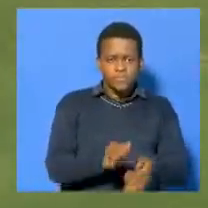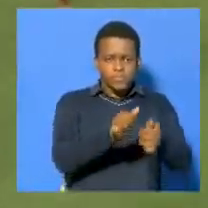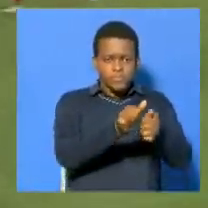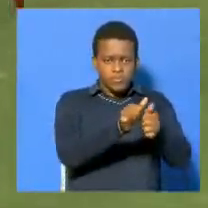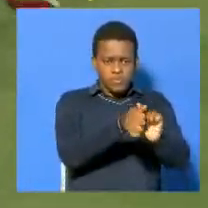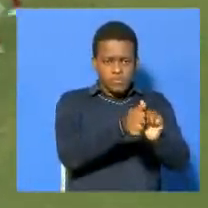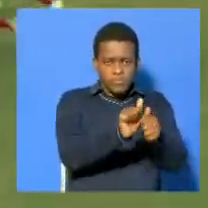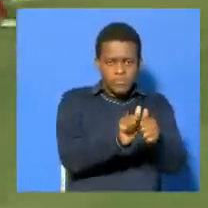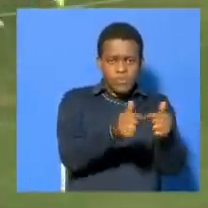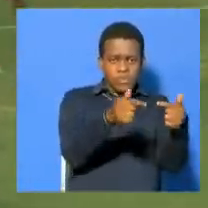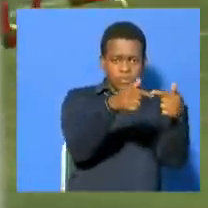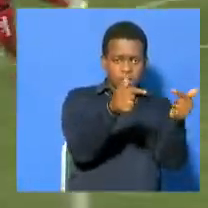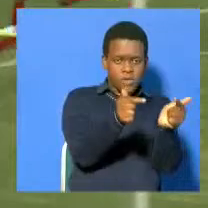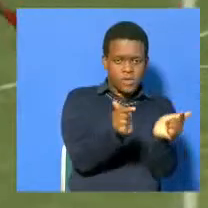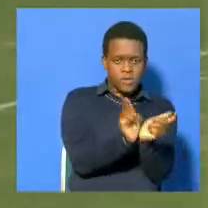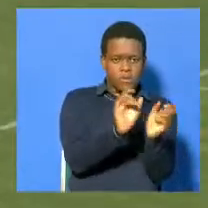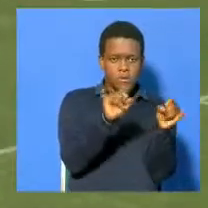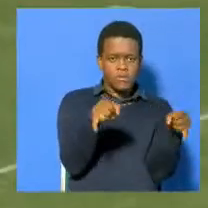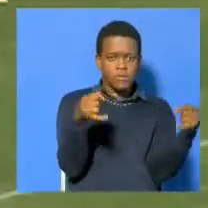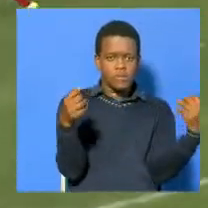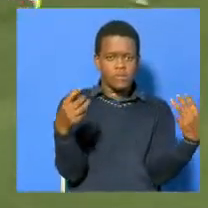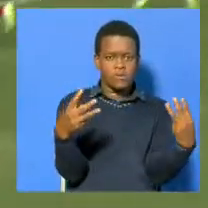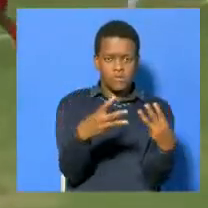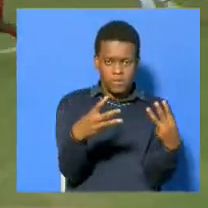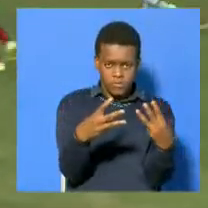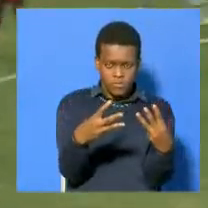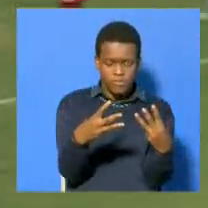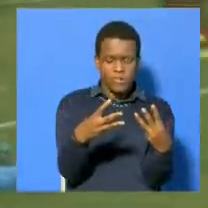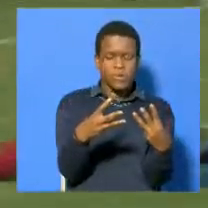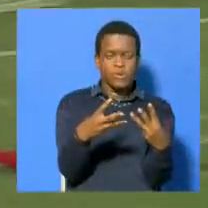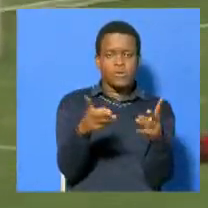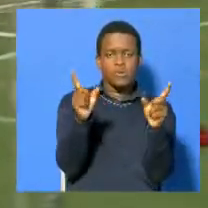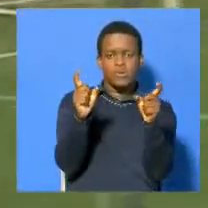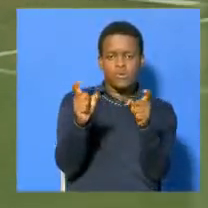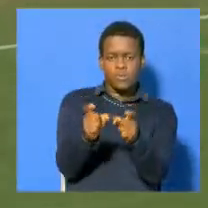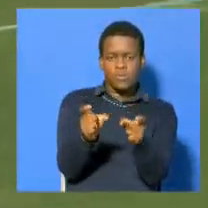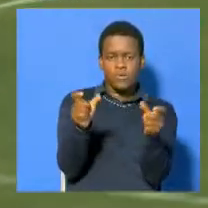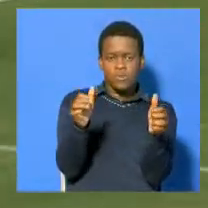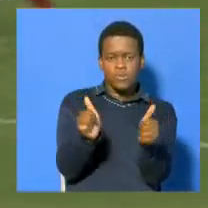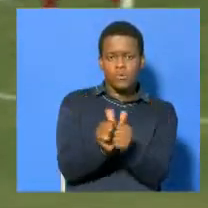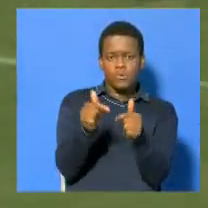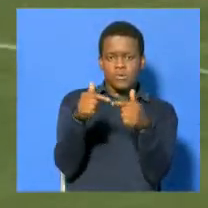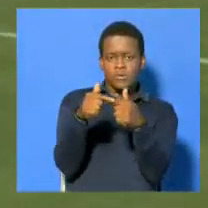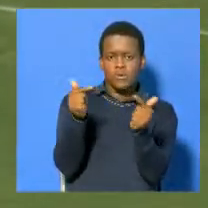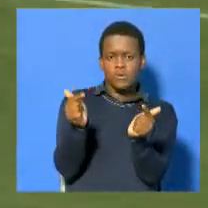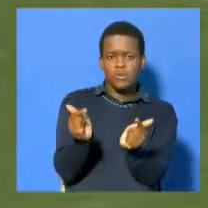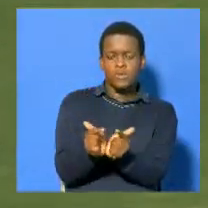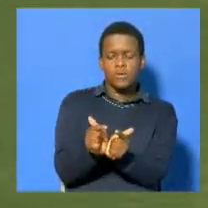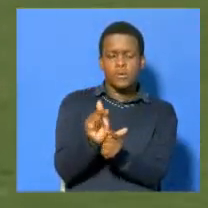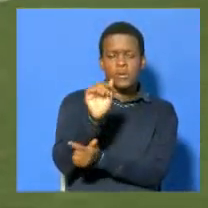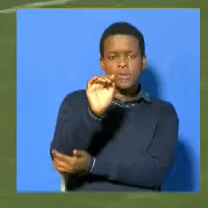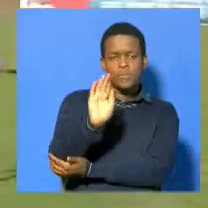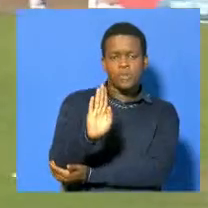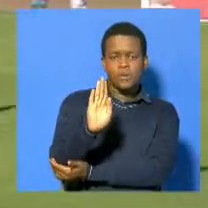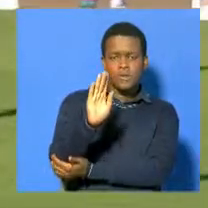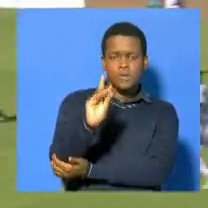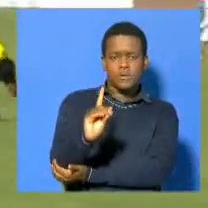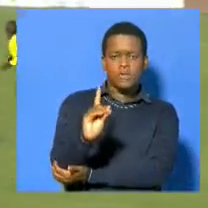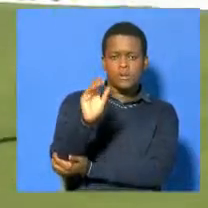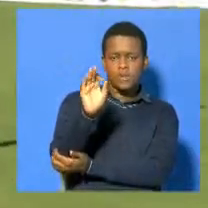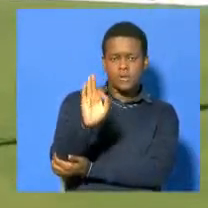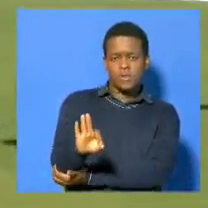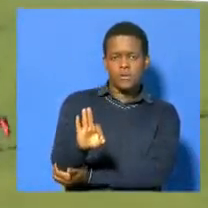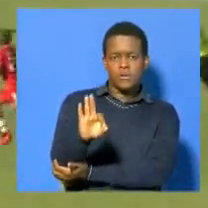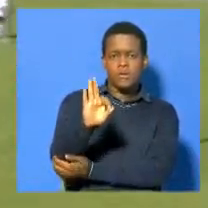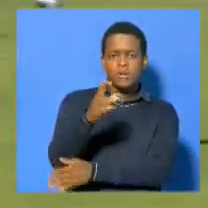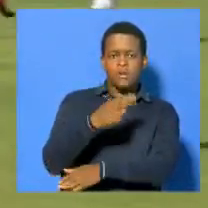And in sports, battle lines are drawn as Botswana Premier League defending champions joining Galaxy meets BDF